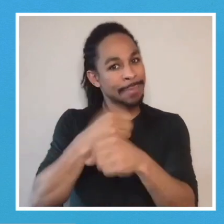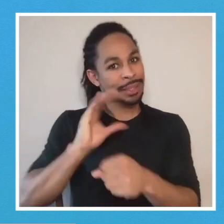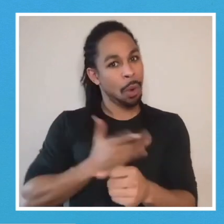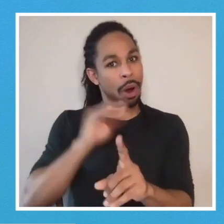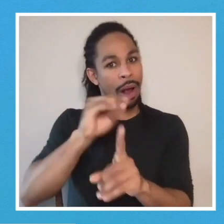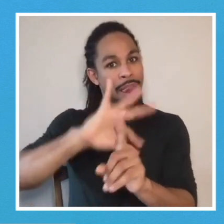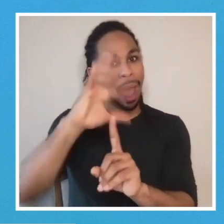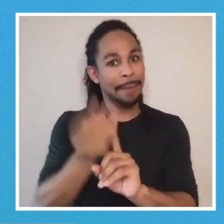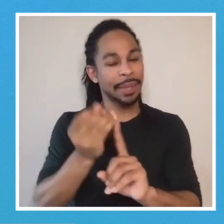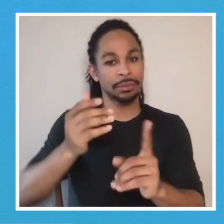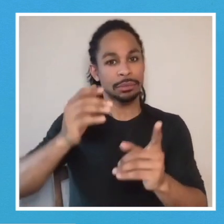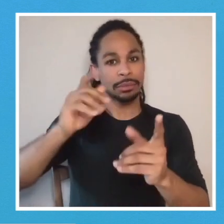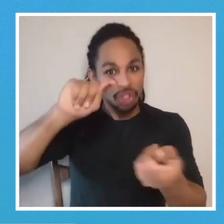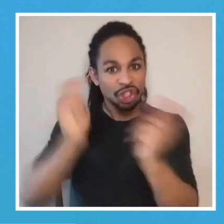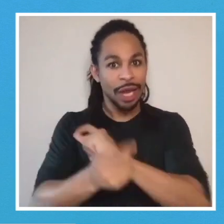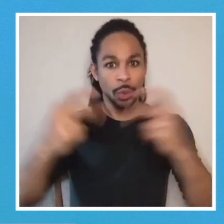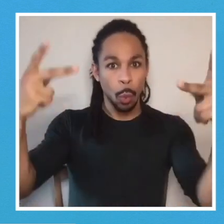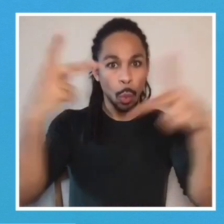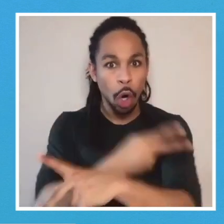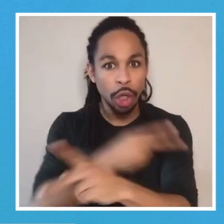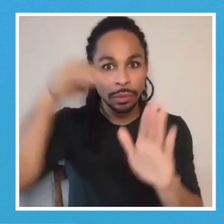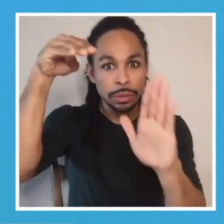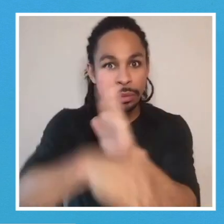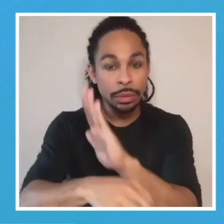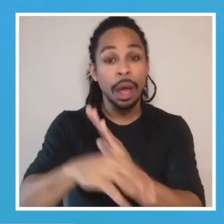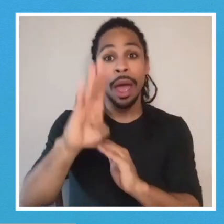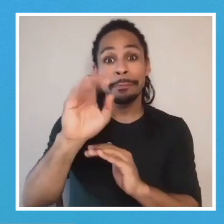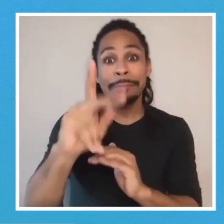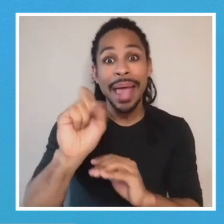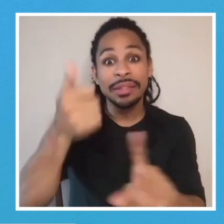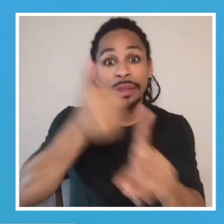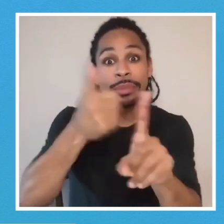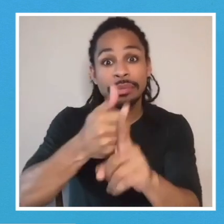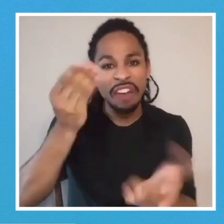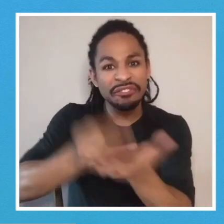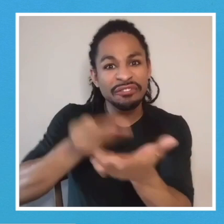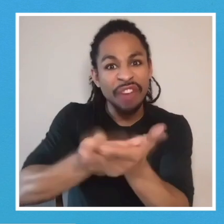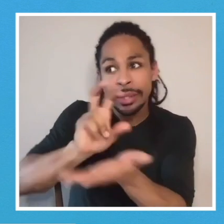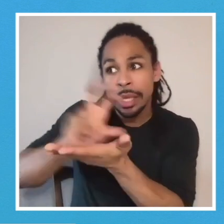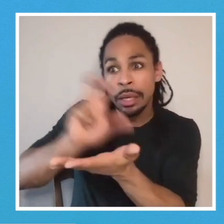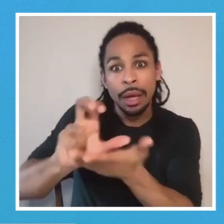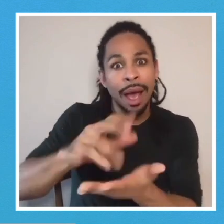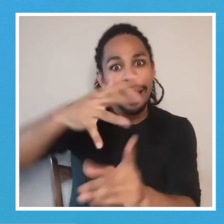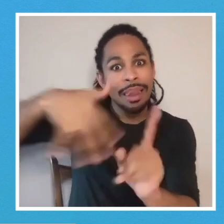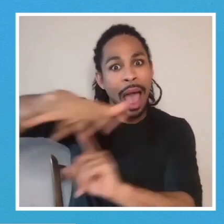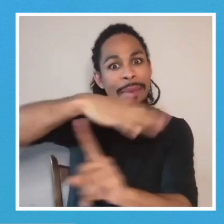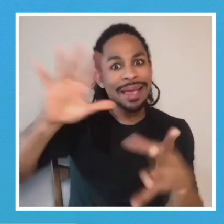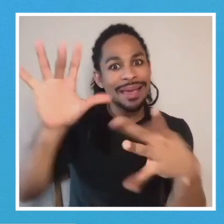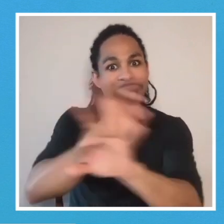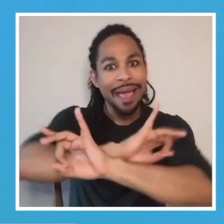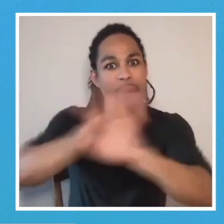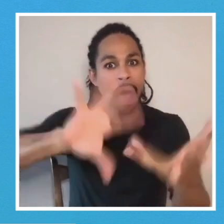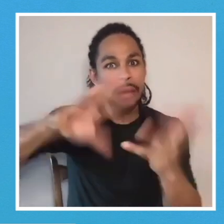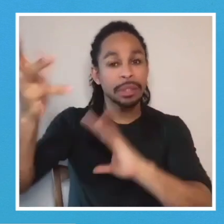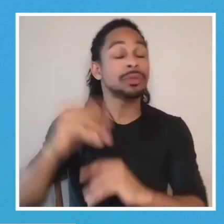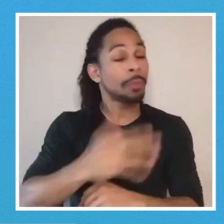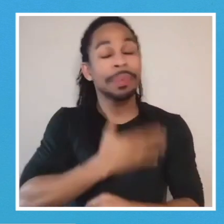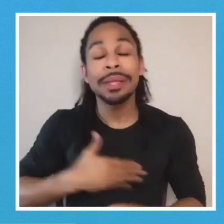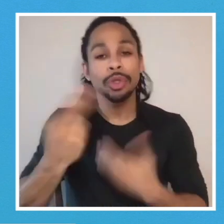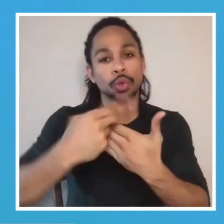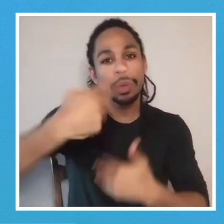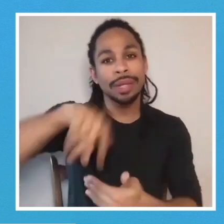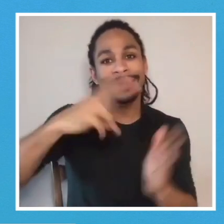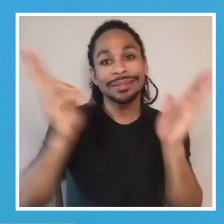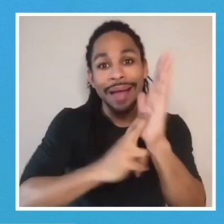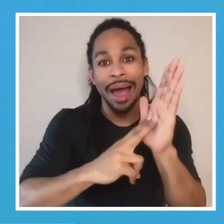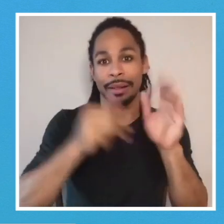very clear. Banks are funding climate chaos, and this needs to stop. So please, please, please join us, sign the letter, and take